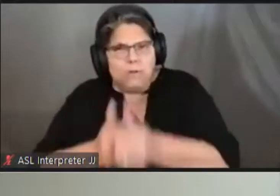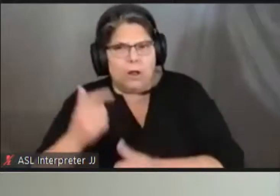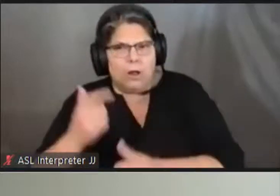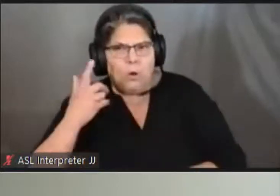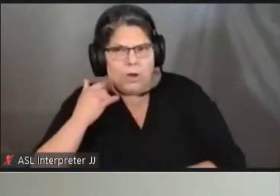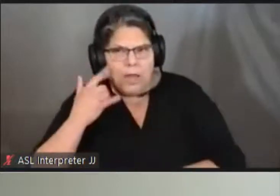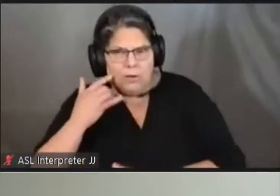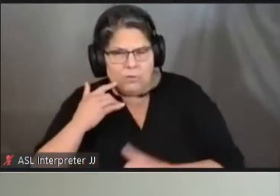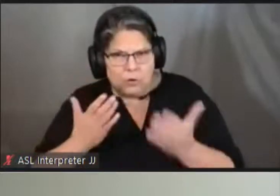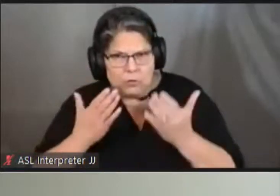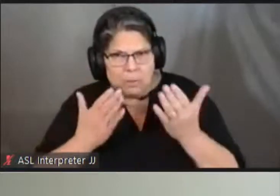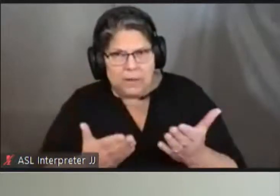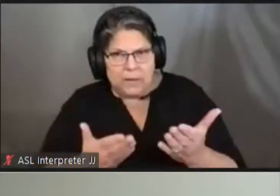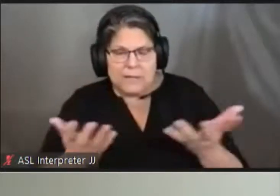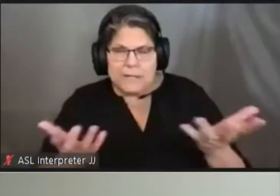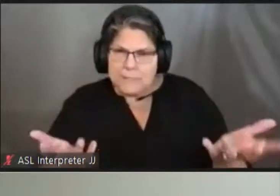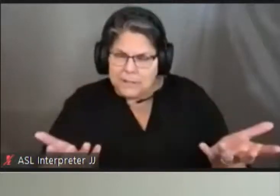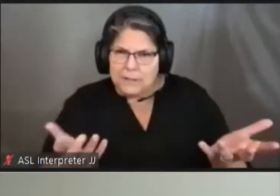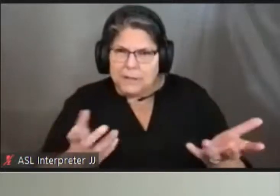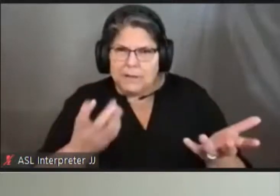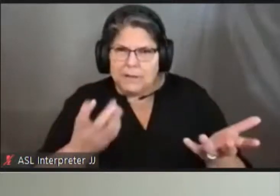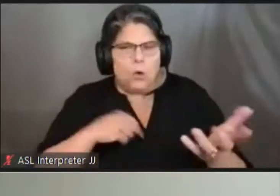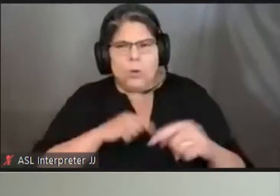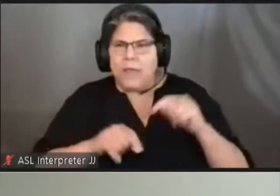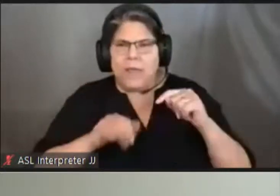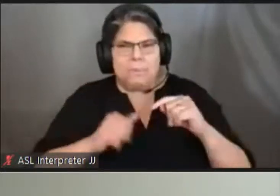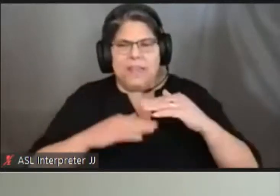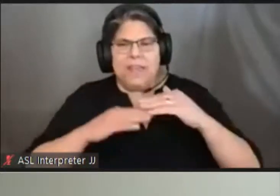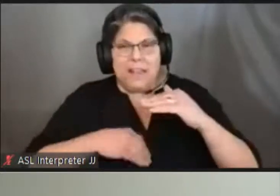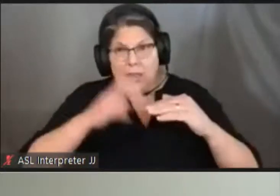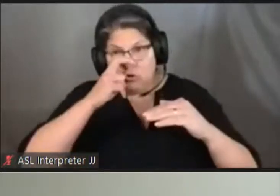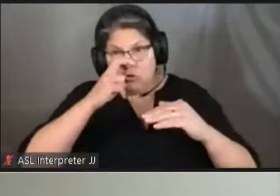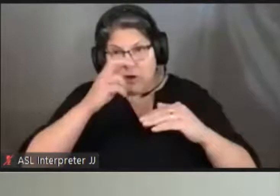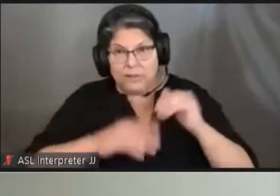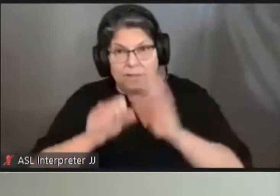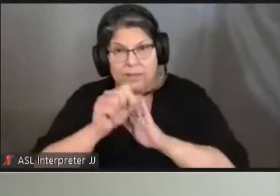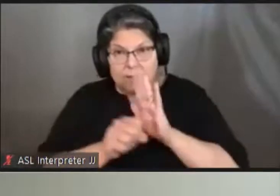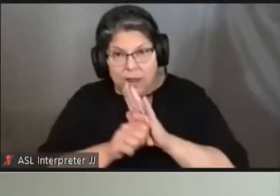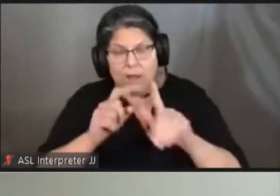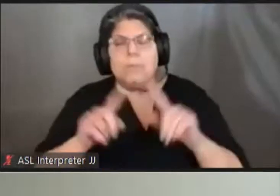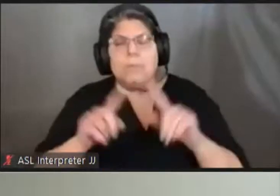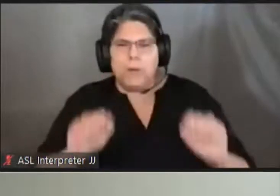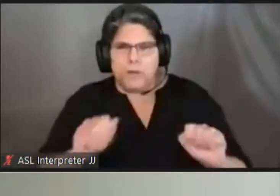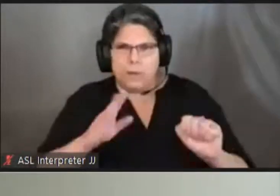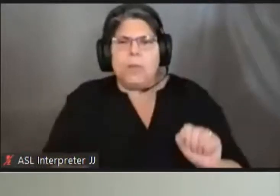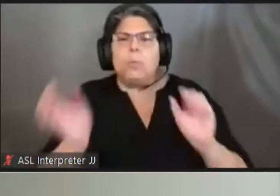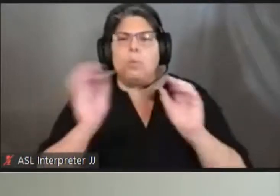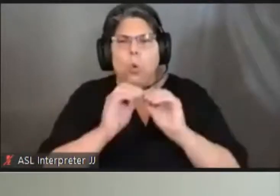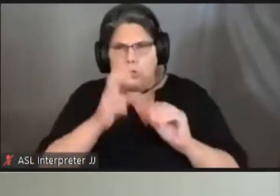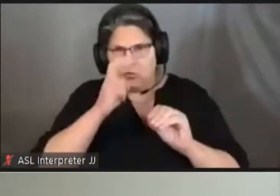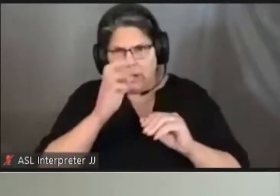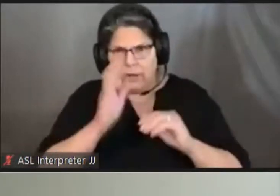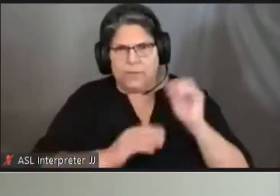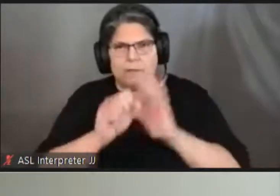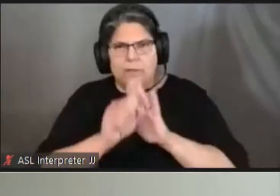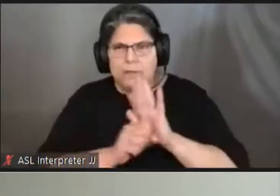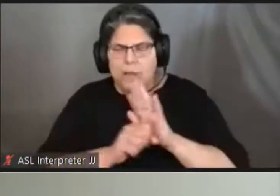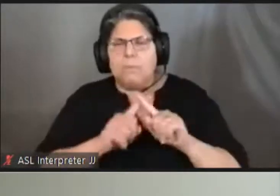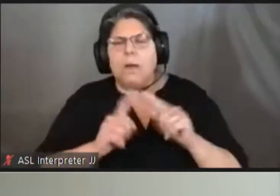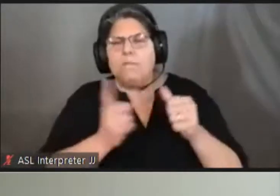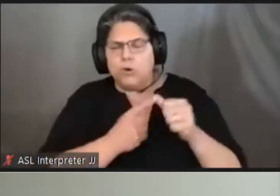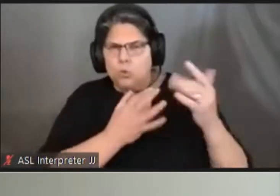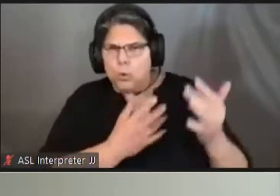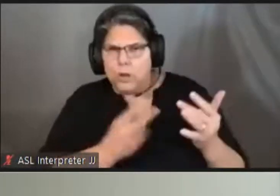can't be more or less restrictive than the state. We could be more restrictive than the state, but we wait for the state guidance.